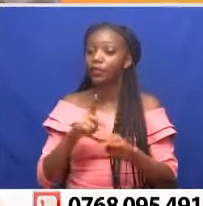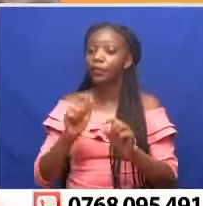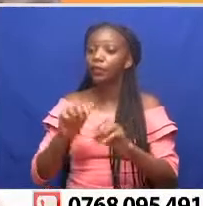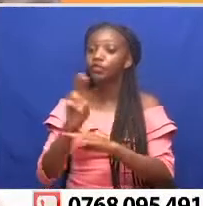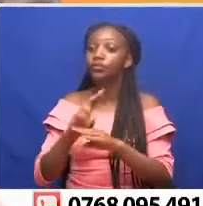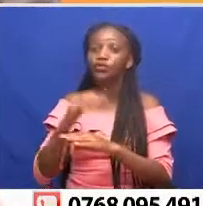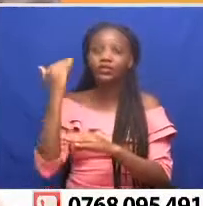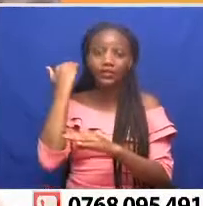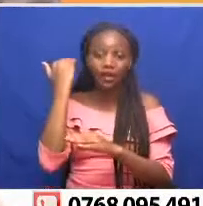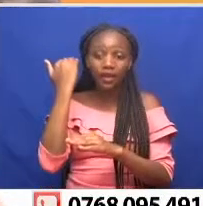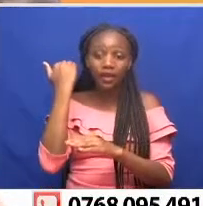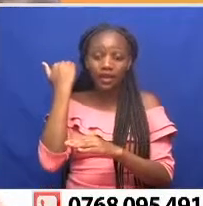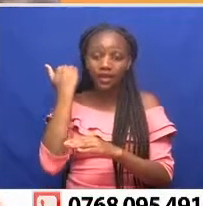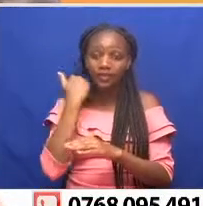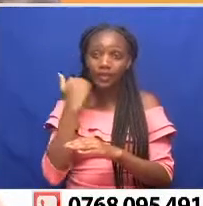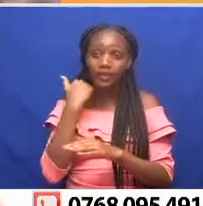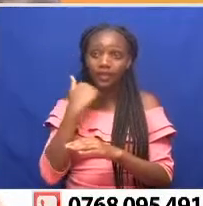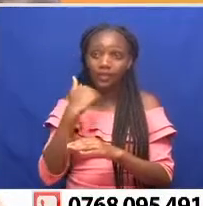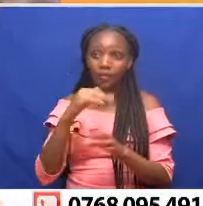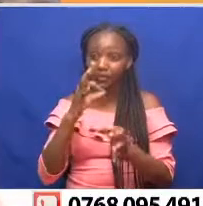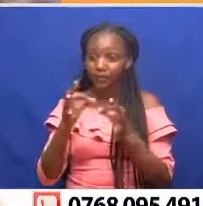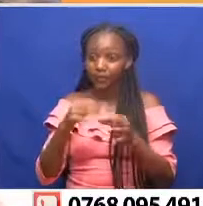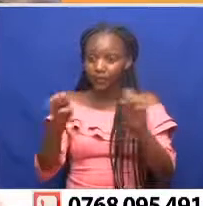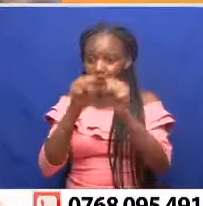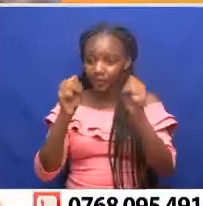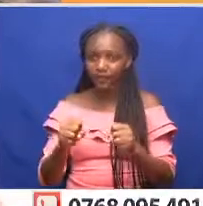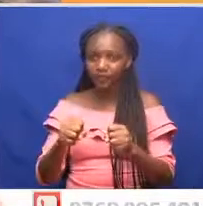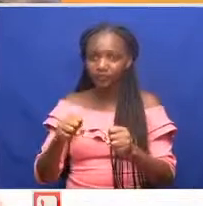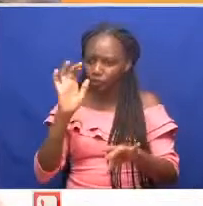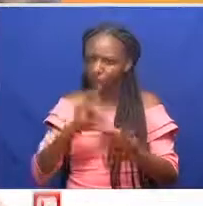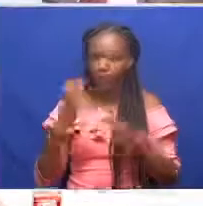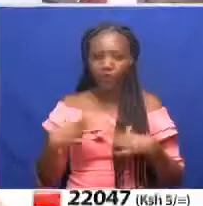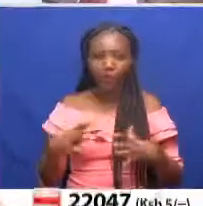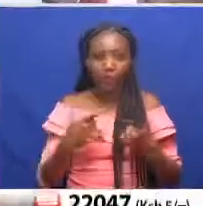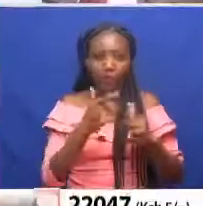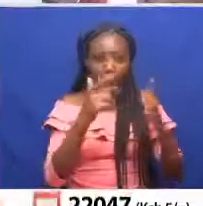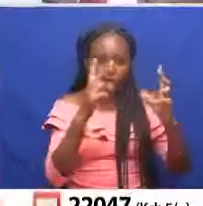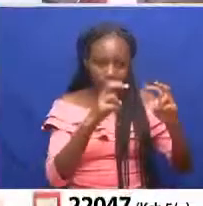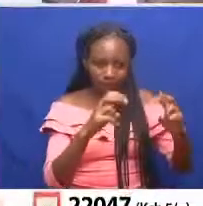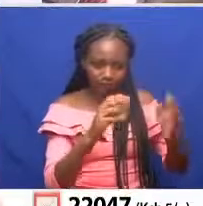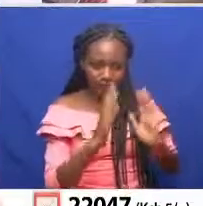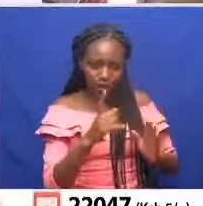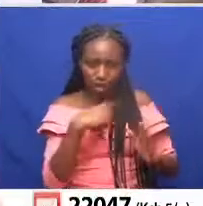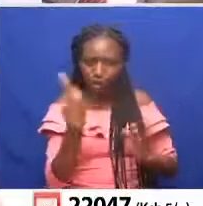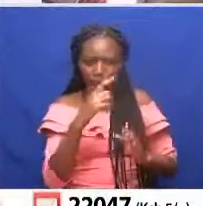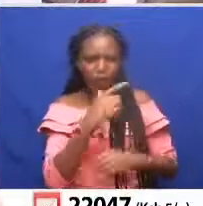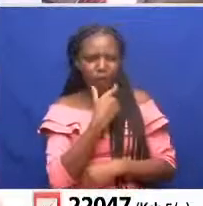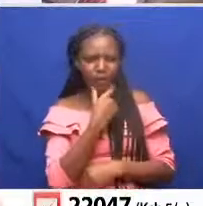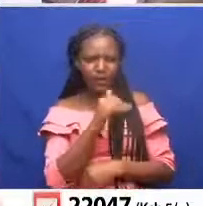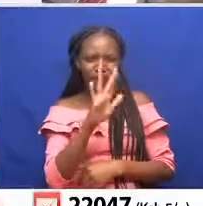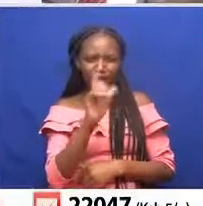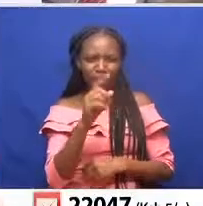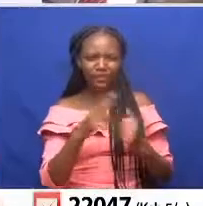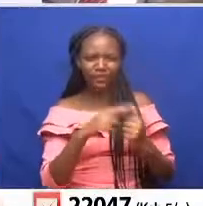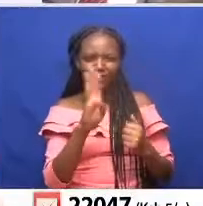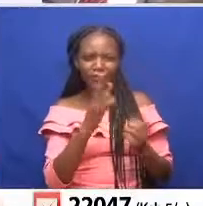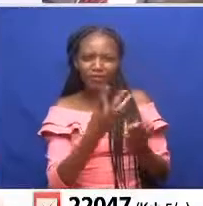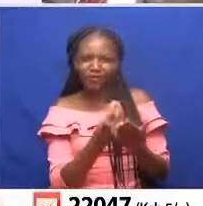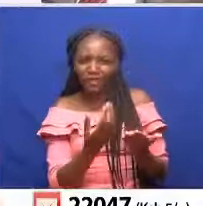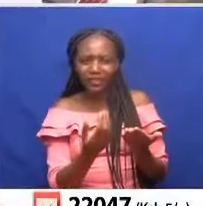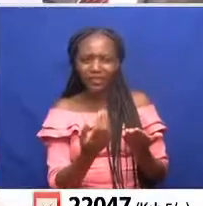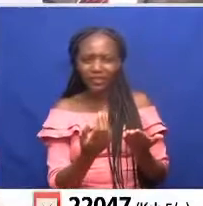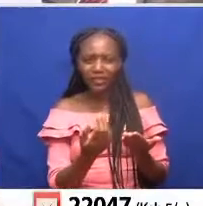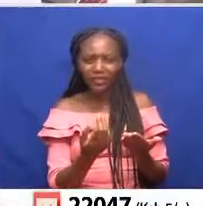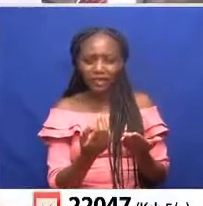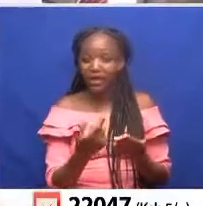criminal justice system to shut people up who have done well but these are investigators who are questioning 5.7 billion SH they question